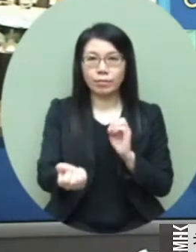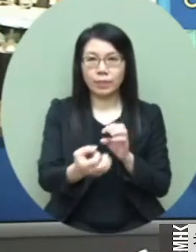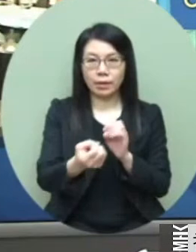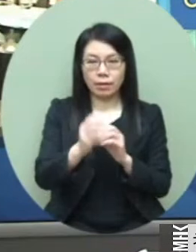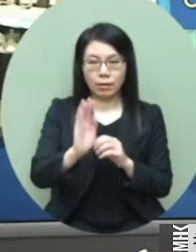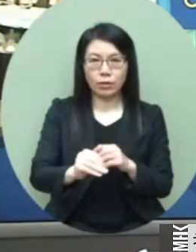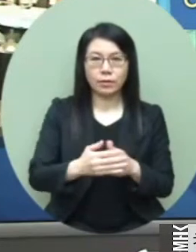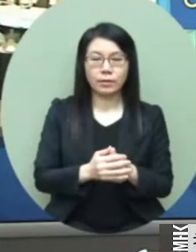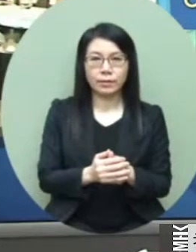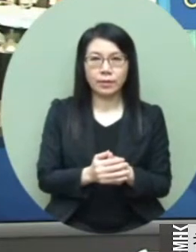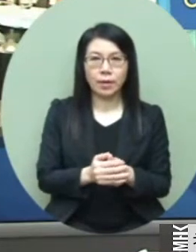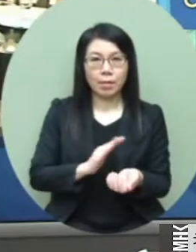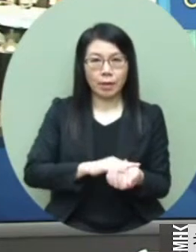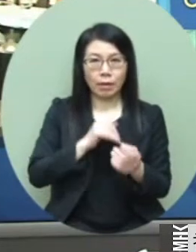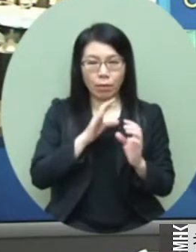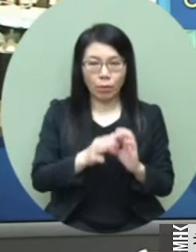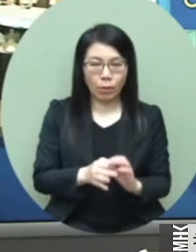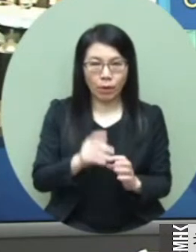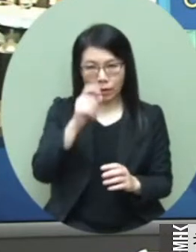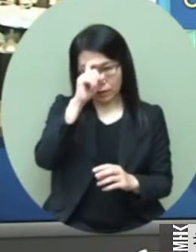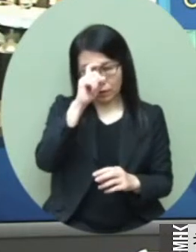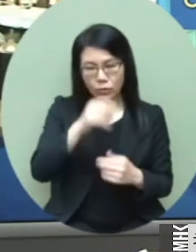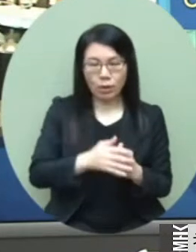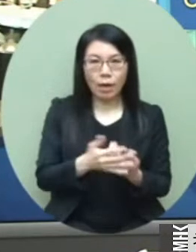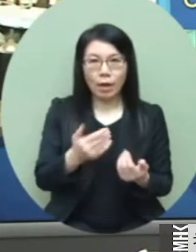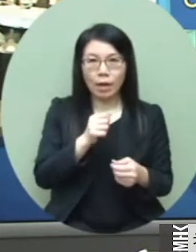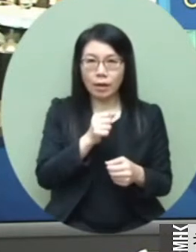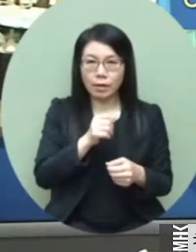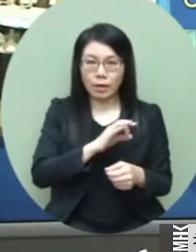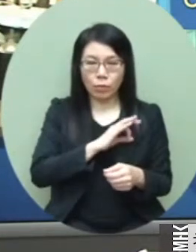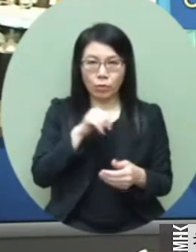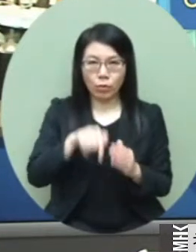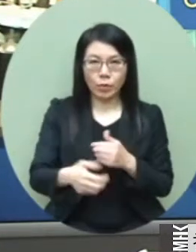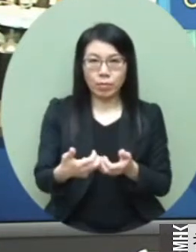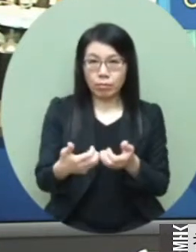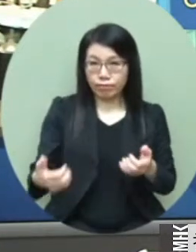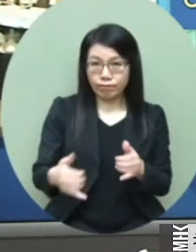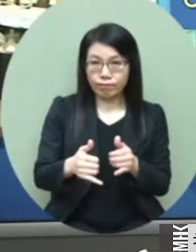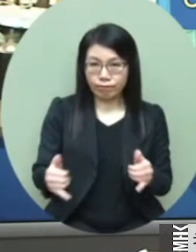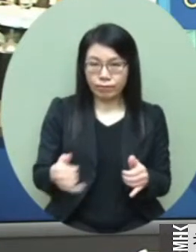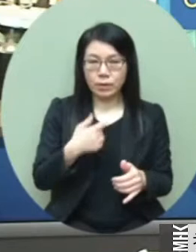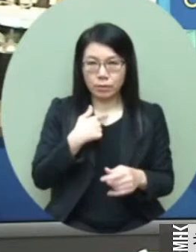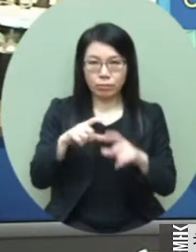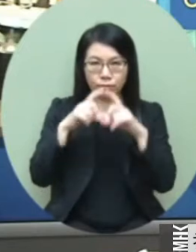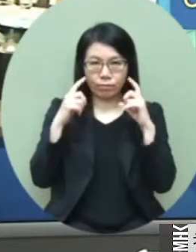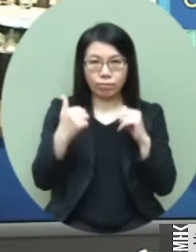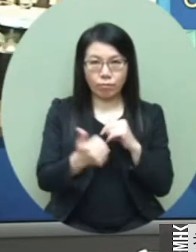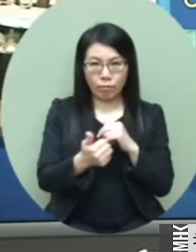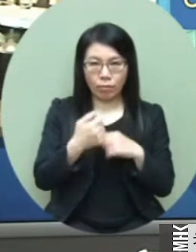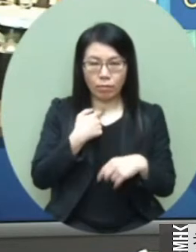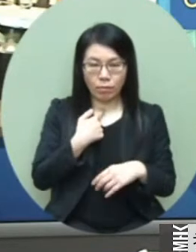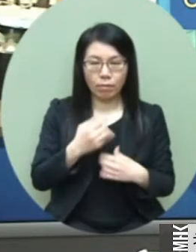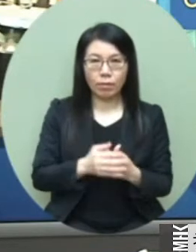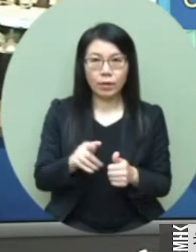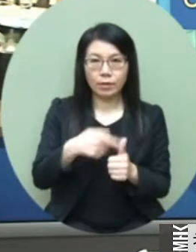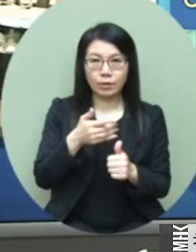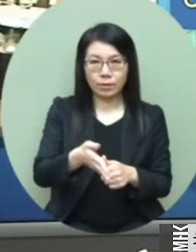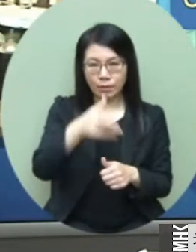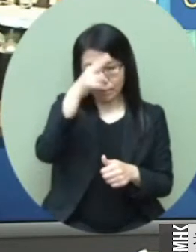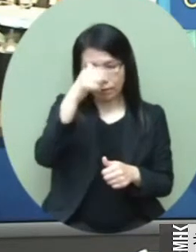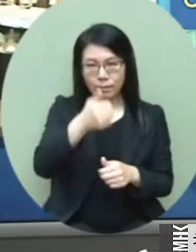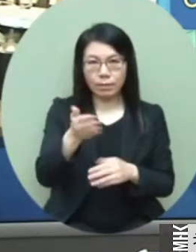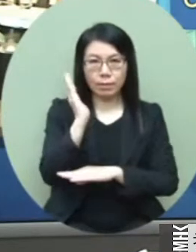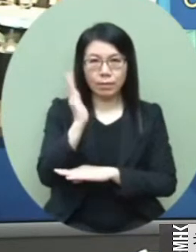and also the Secretary will have some opening remarks before taking questions. Because of the epidemic, do observe